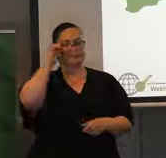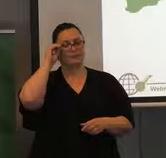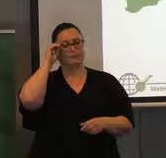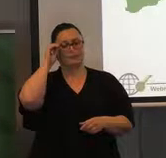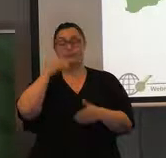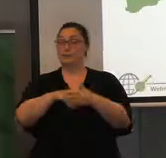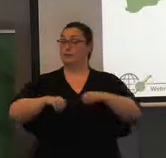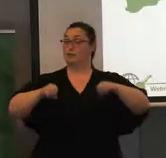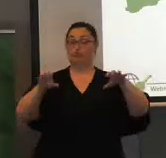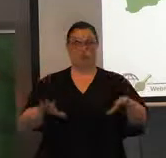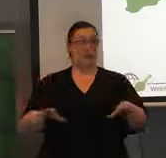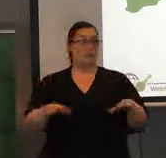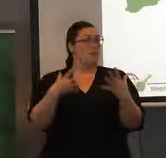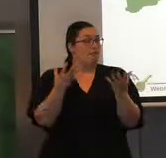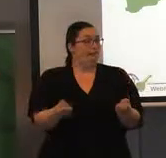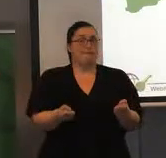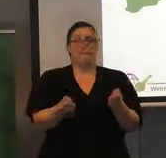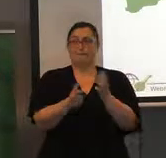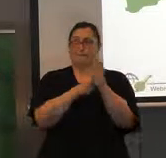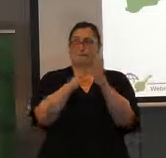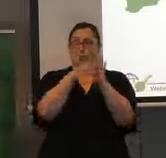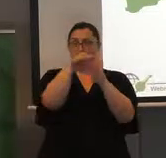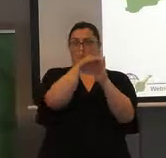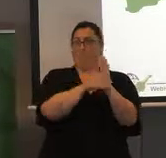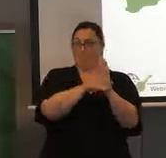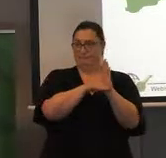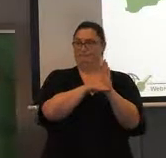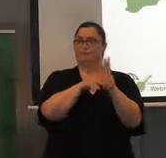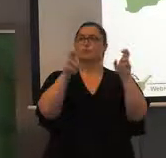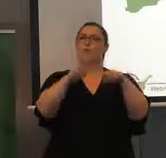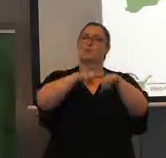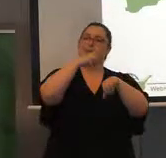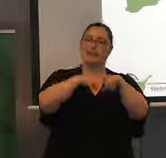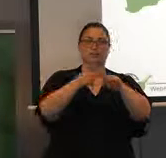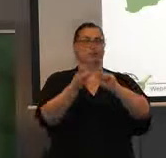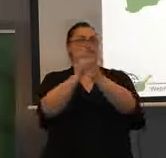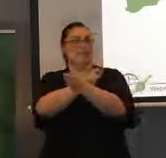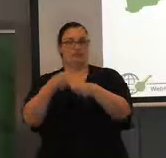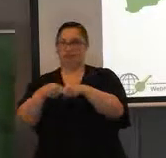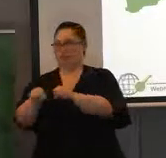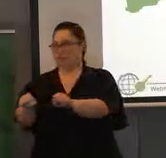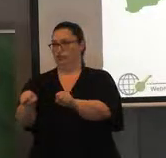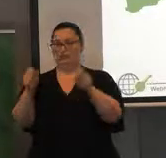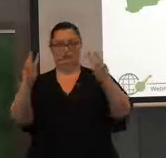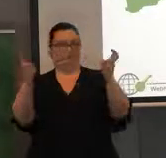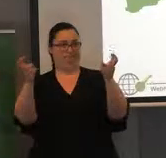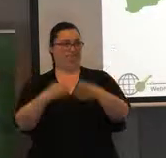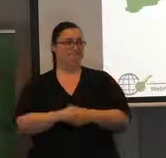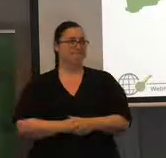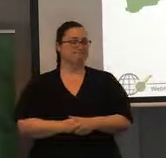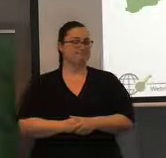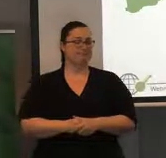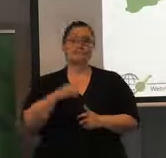In Australia, across Australia, there's federal government requirements, and it came in with something called the National Transition Strategy.